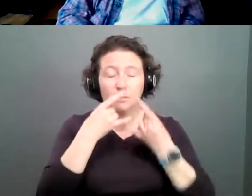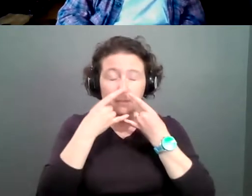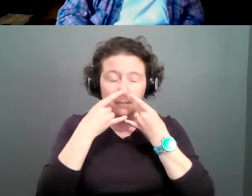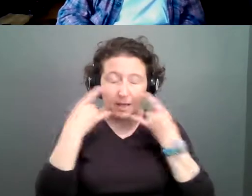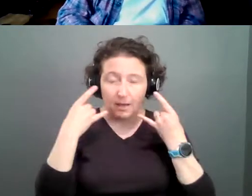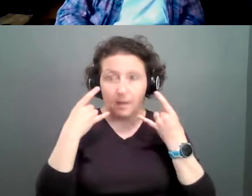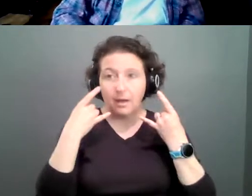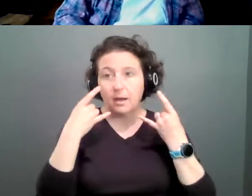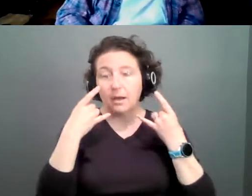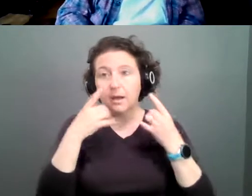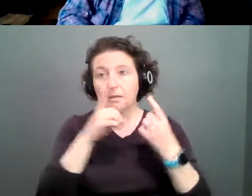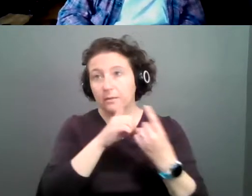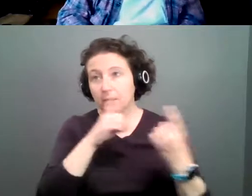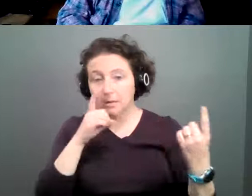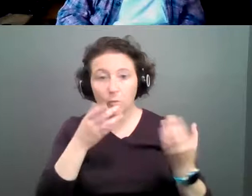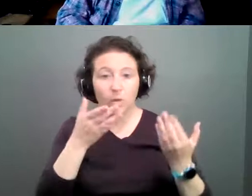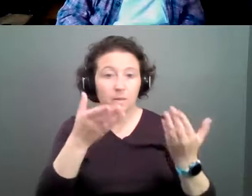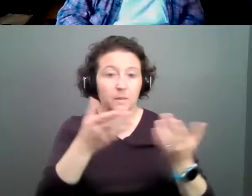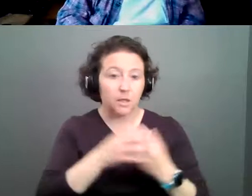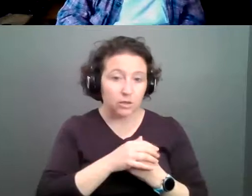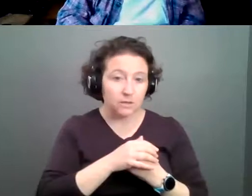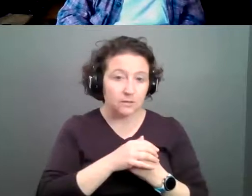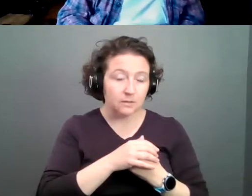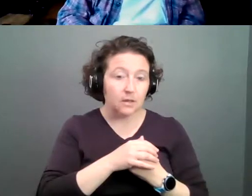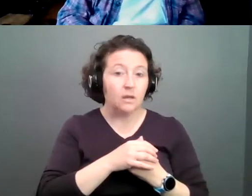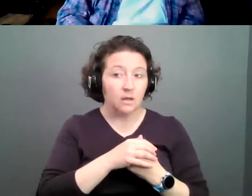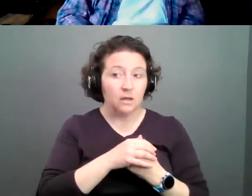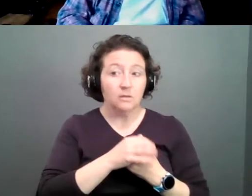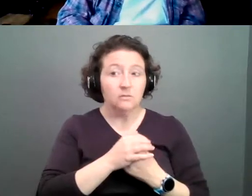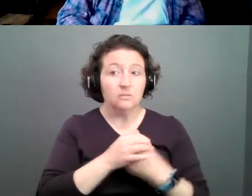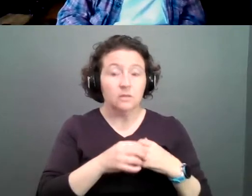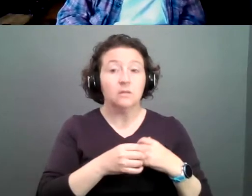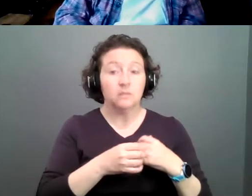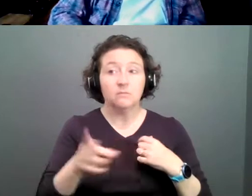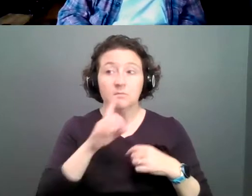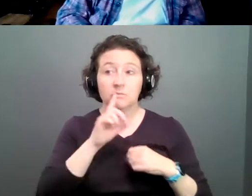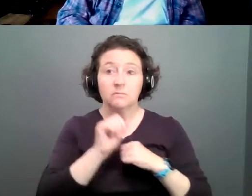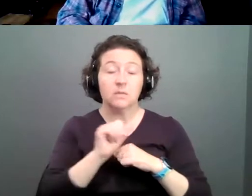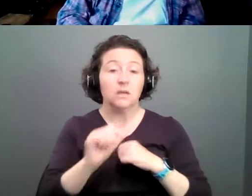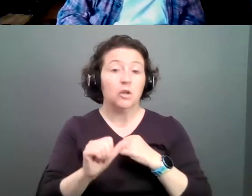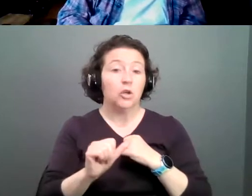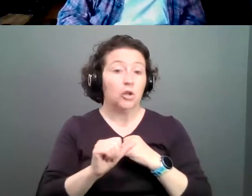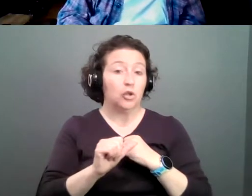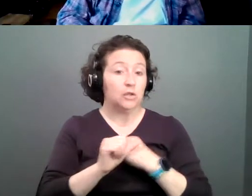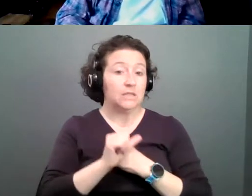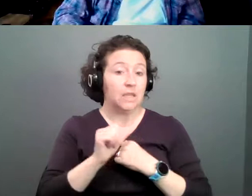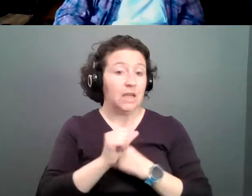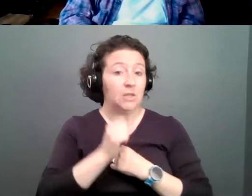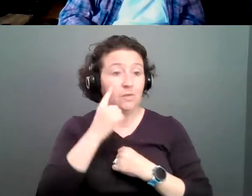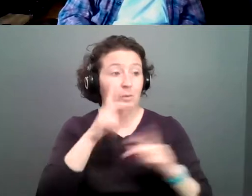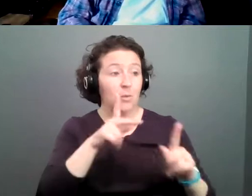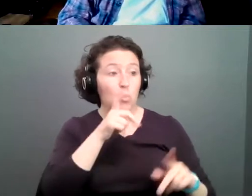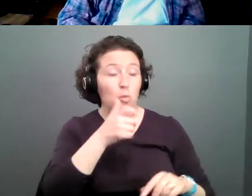and physical distancing recommendations, they pose a threat to people who cannot be